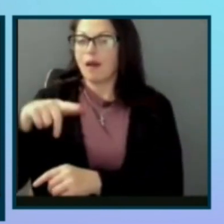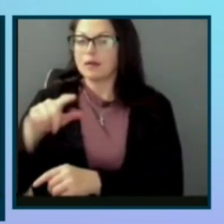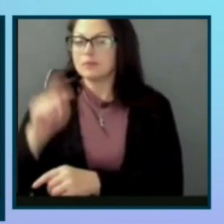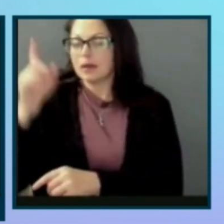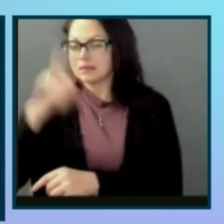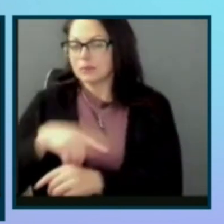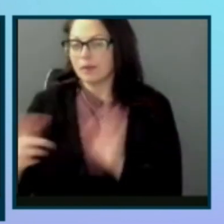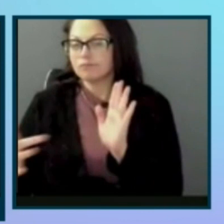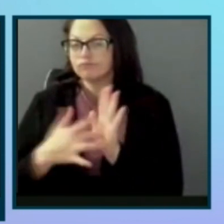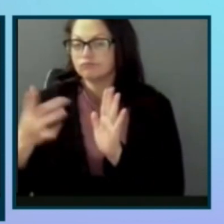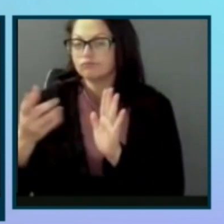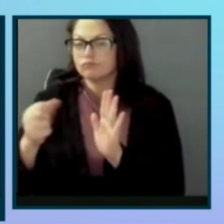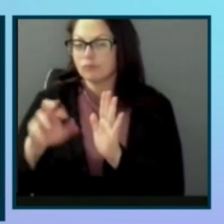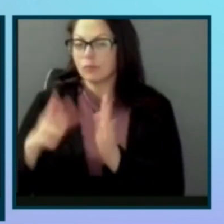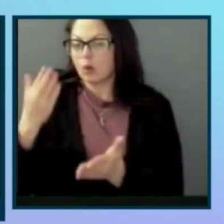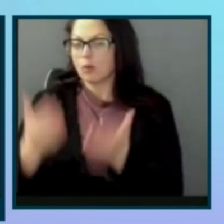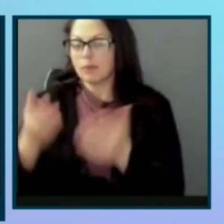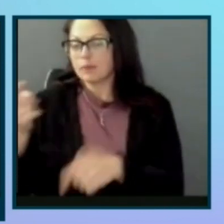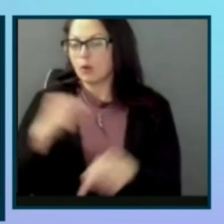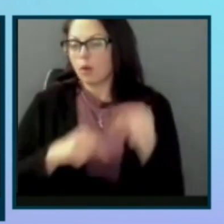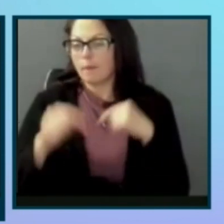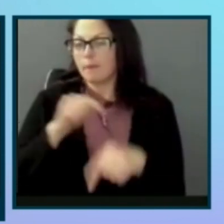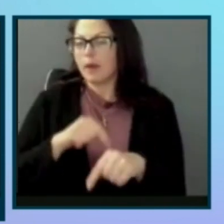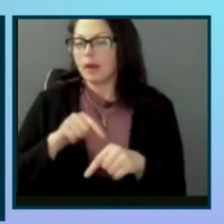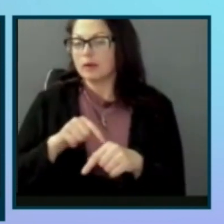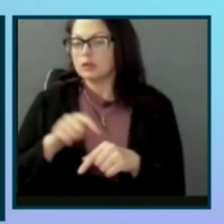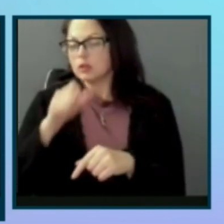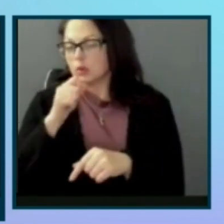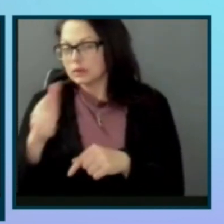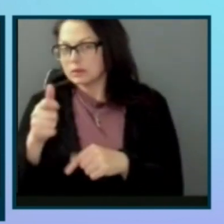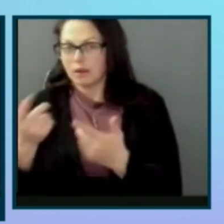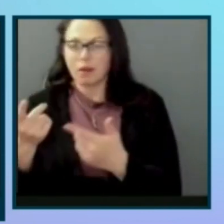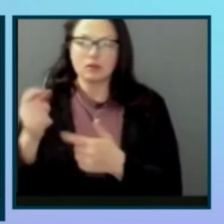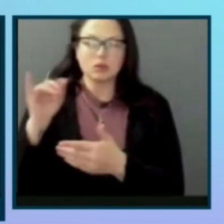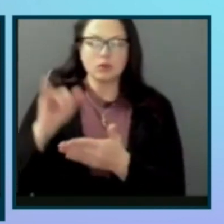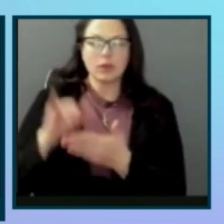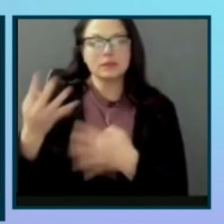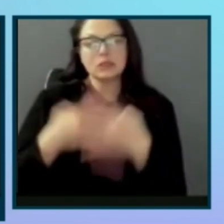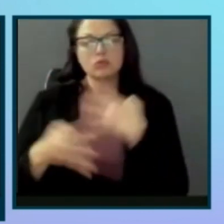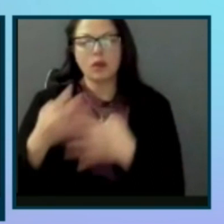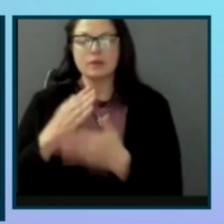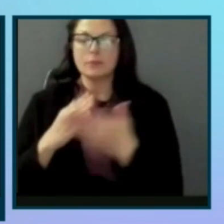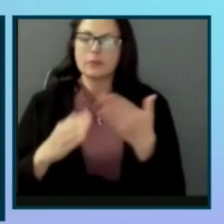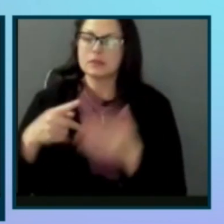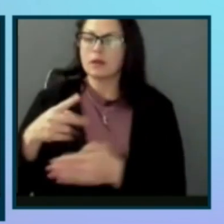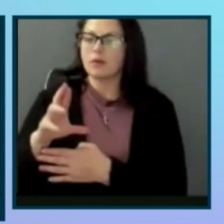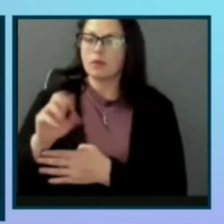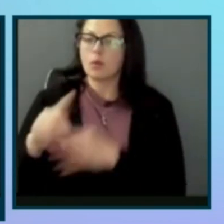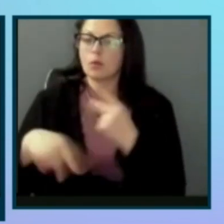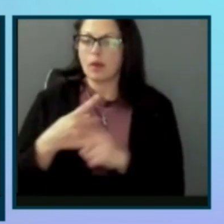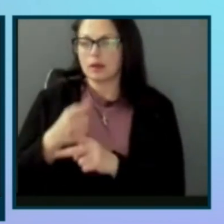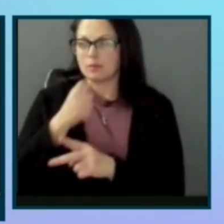a button or maybe going backwards. So it's that really like interactive piece of the prototype, which I'm not sure that you would get with